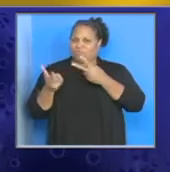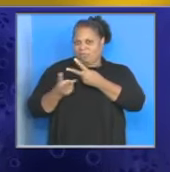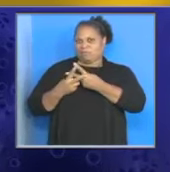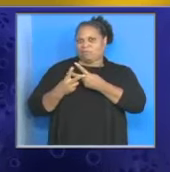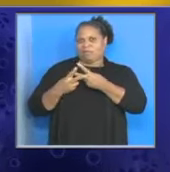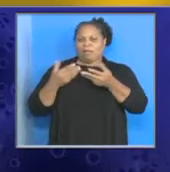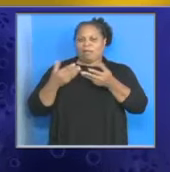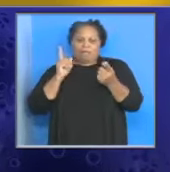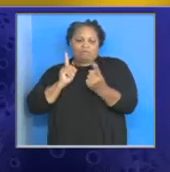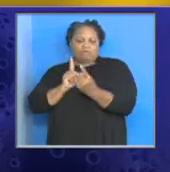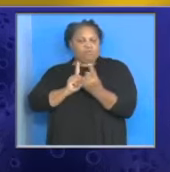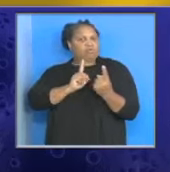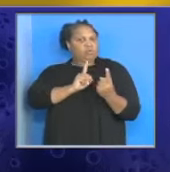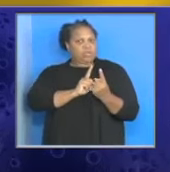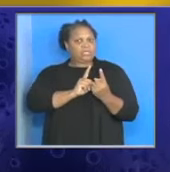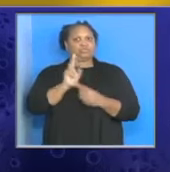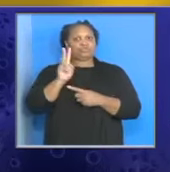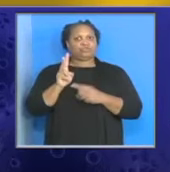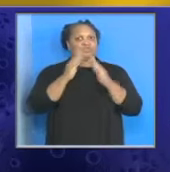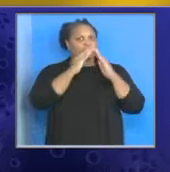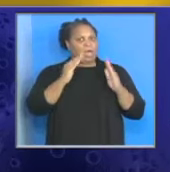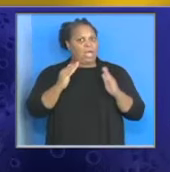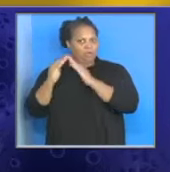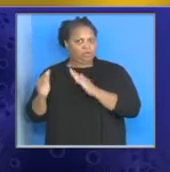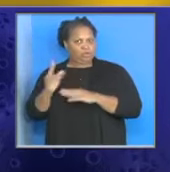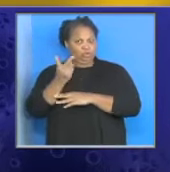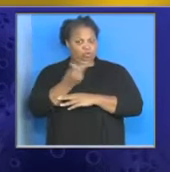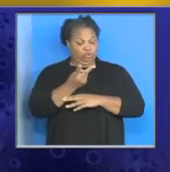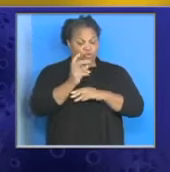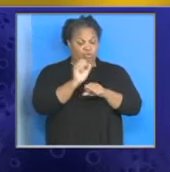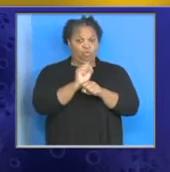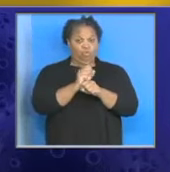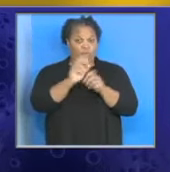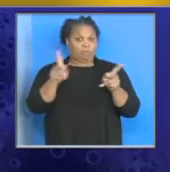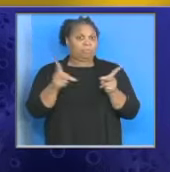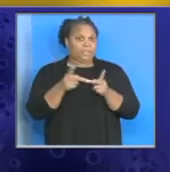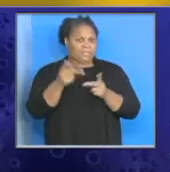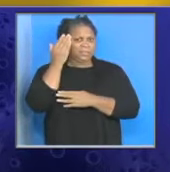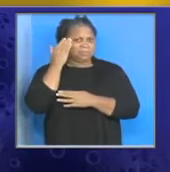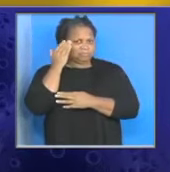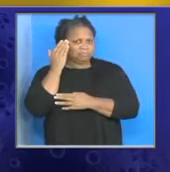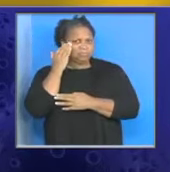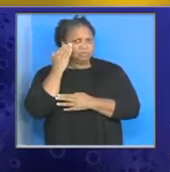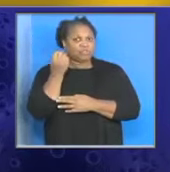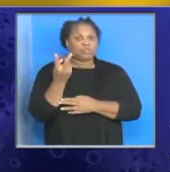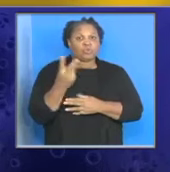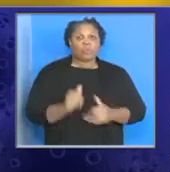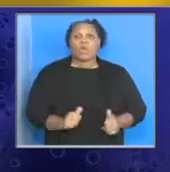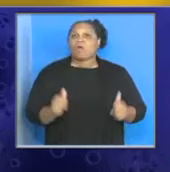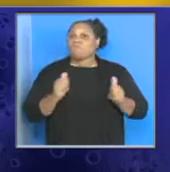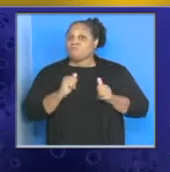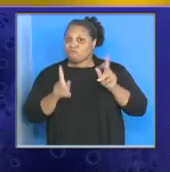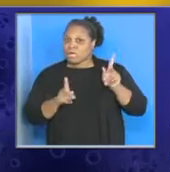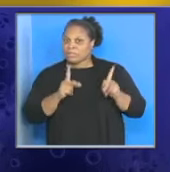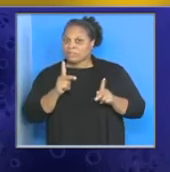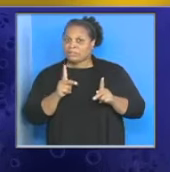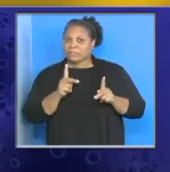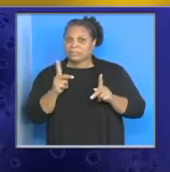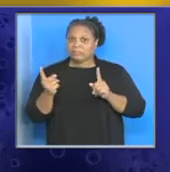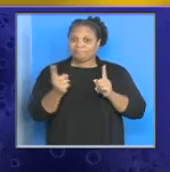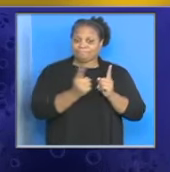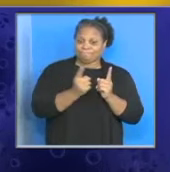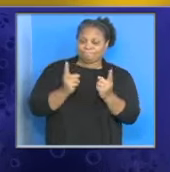as close contacts, 2 household and 2 workplace of known cases, 12 residents who were associated